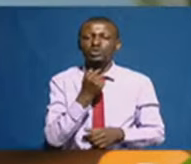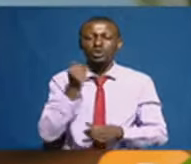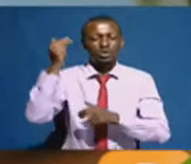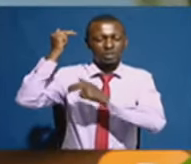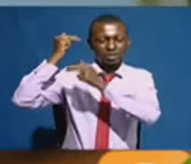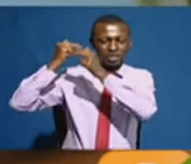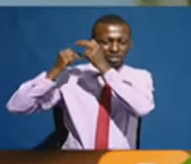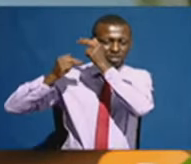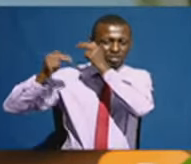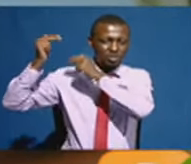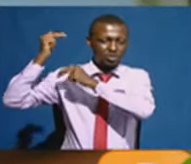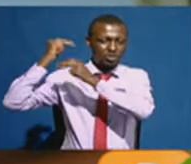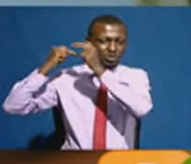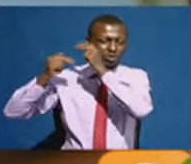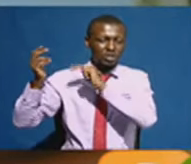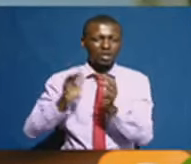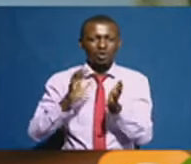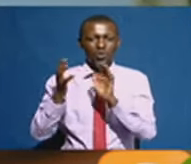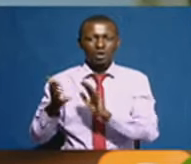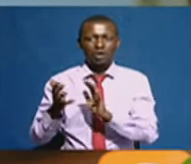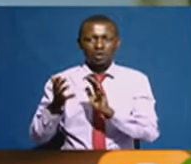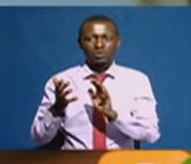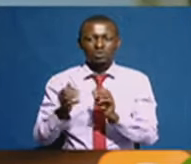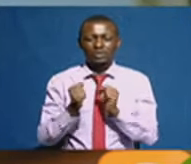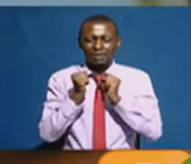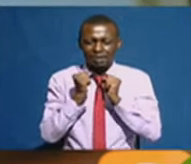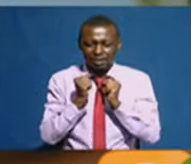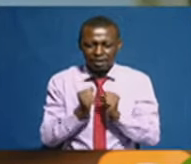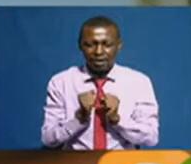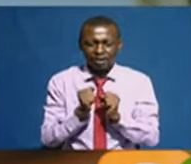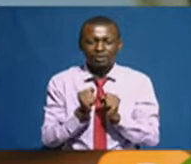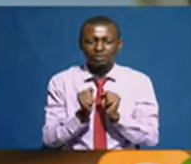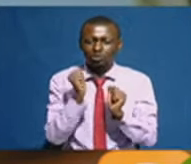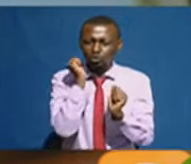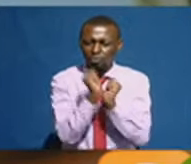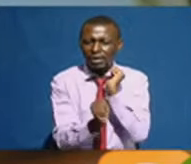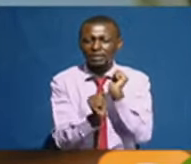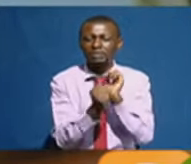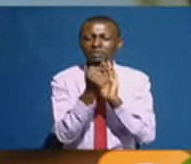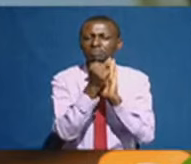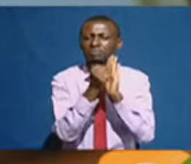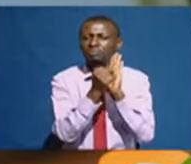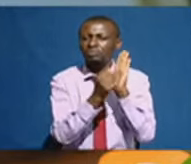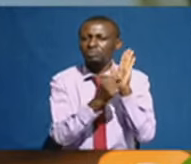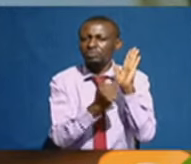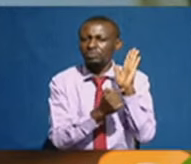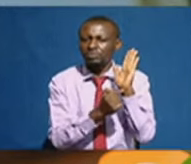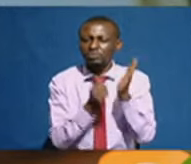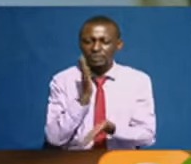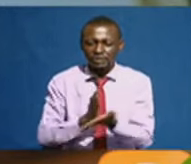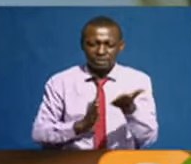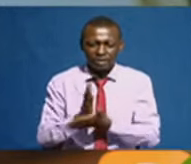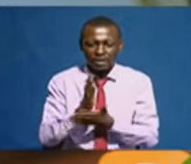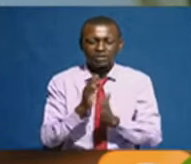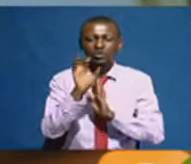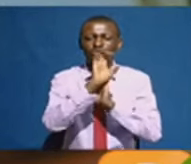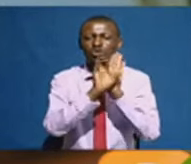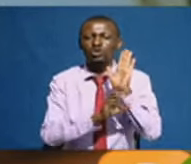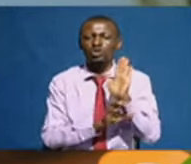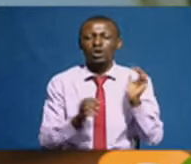know, it's hard to impose even those consequences you are talking about, because these are rights enshrined in the